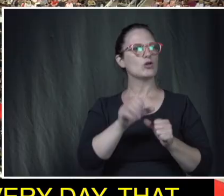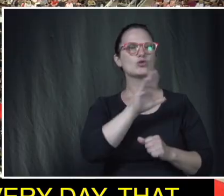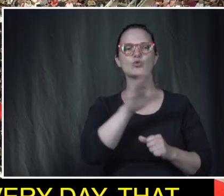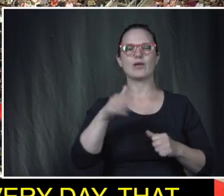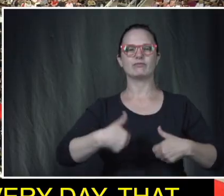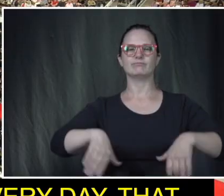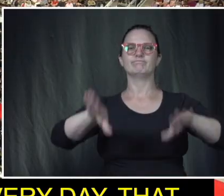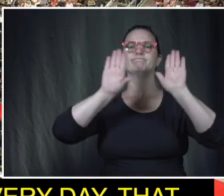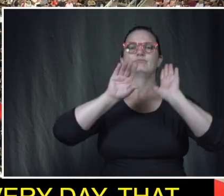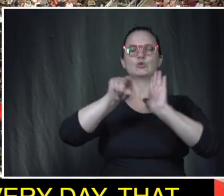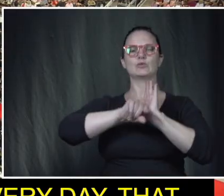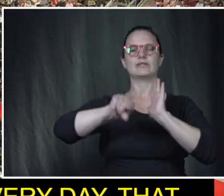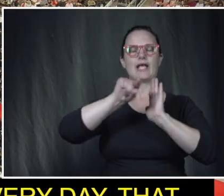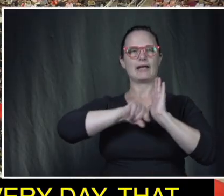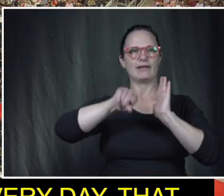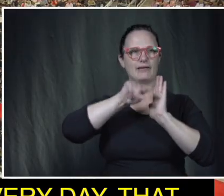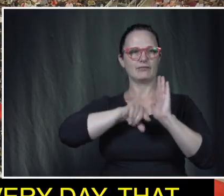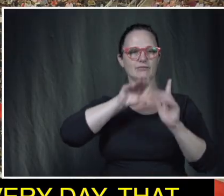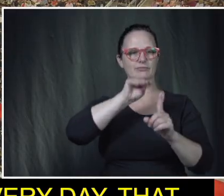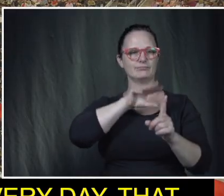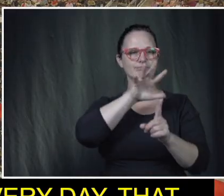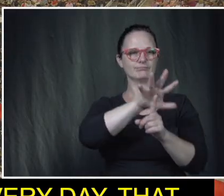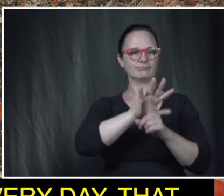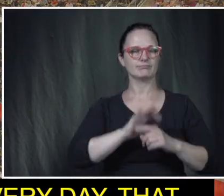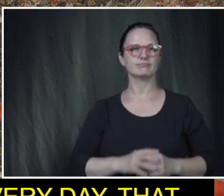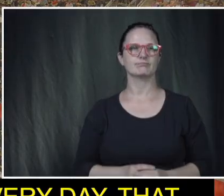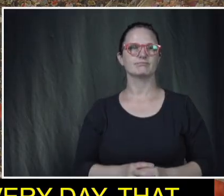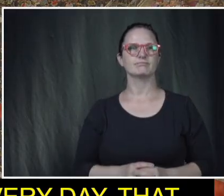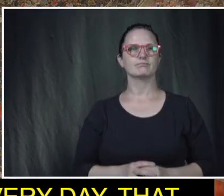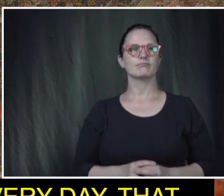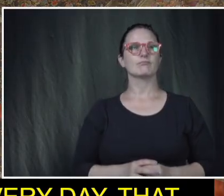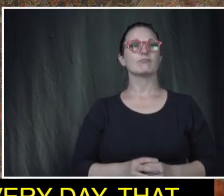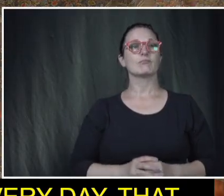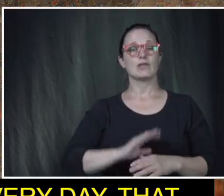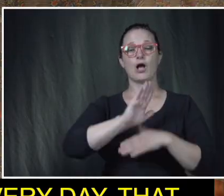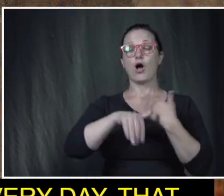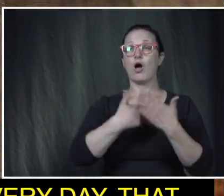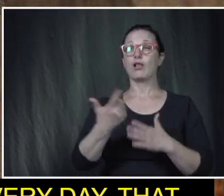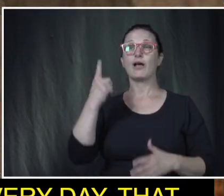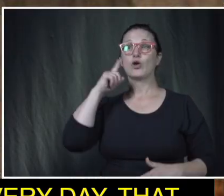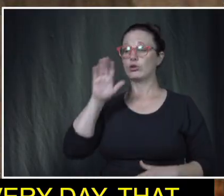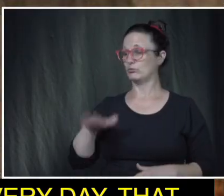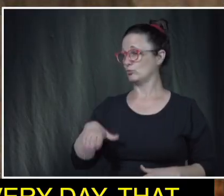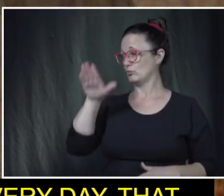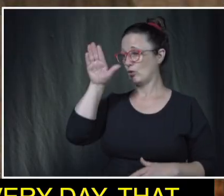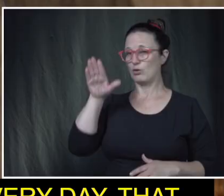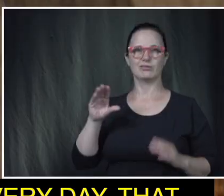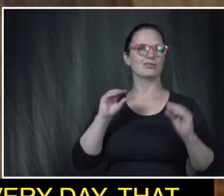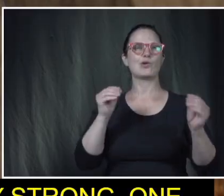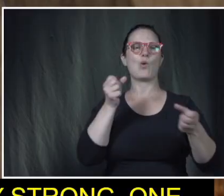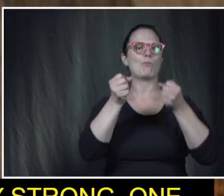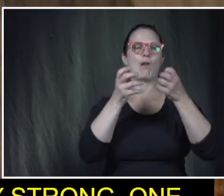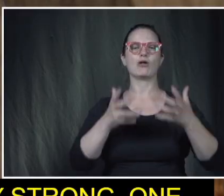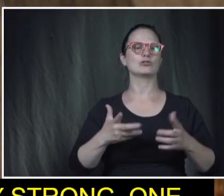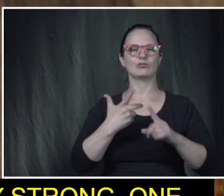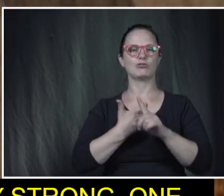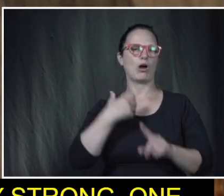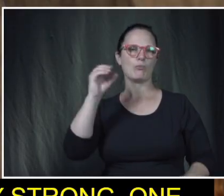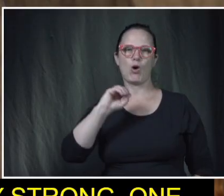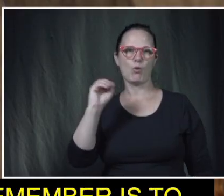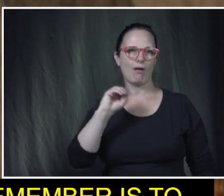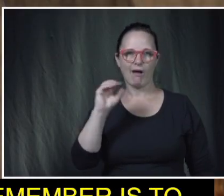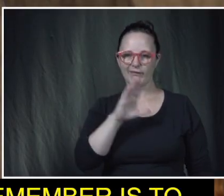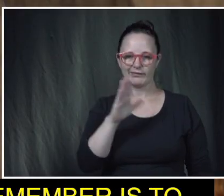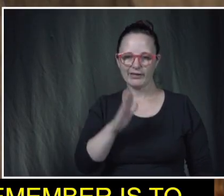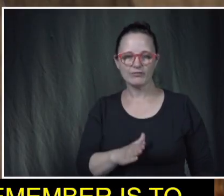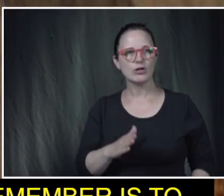to negativity. All I heard growing up is no boxer came out of Omaha. Where would